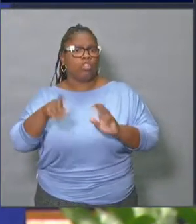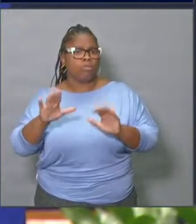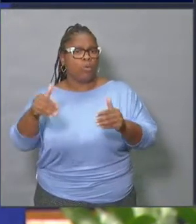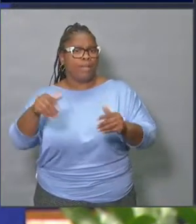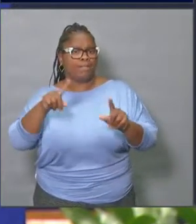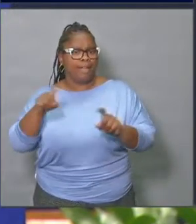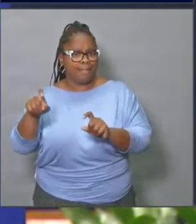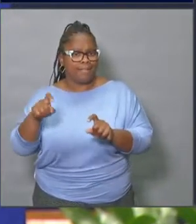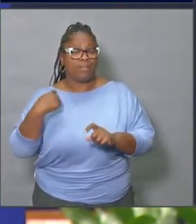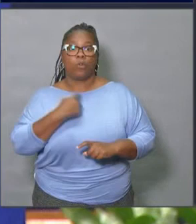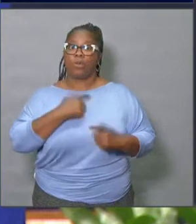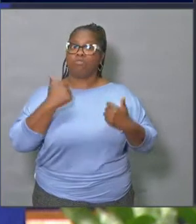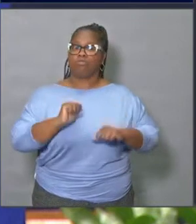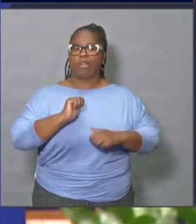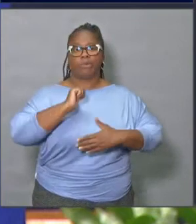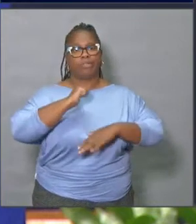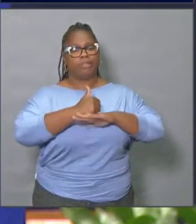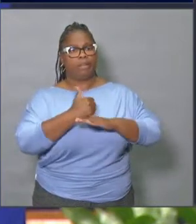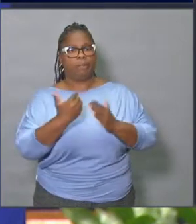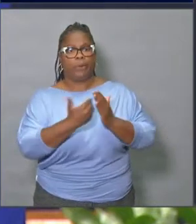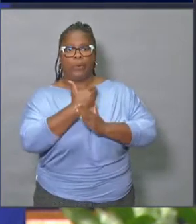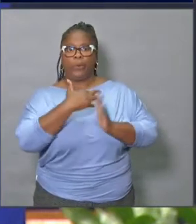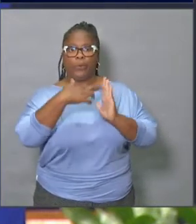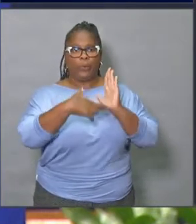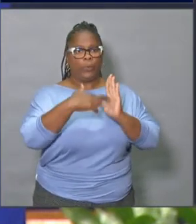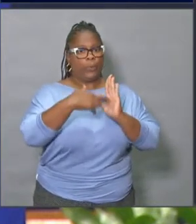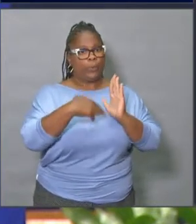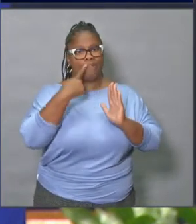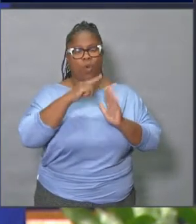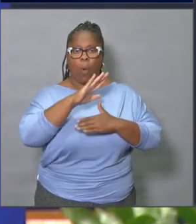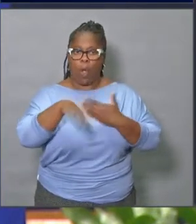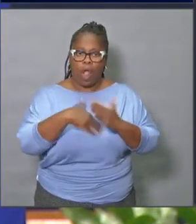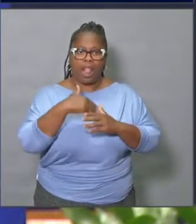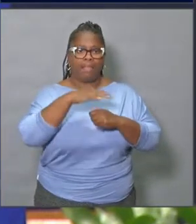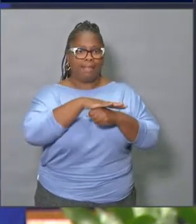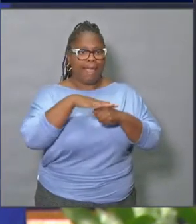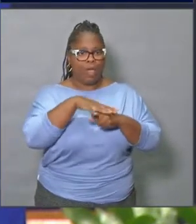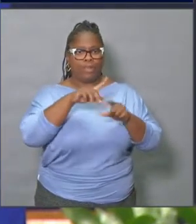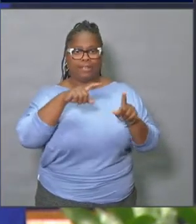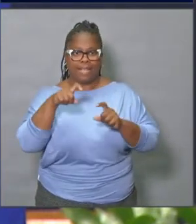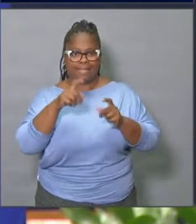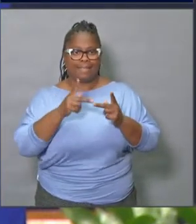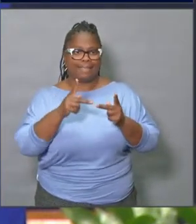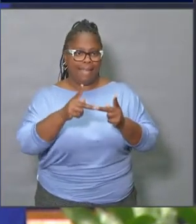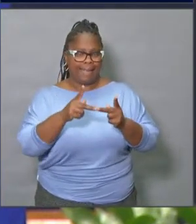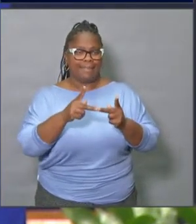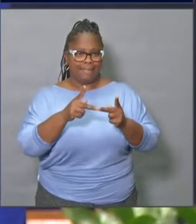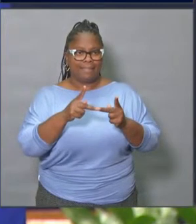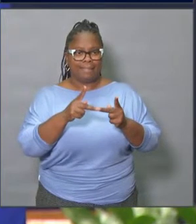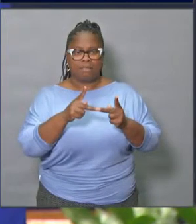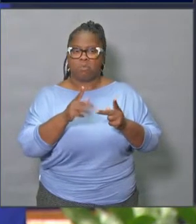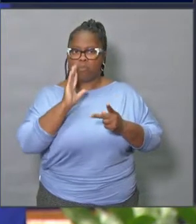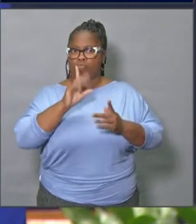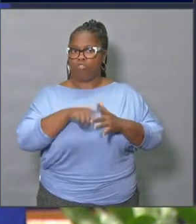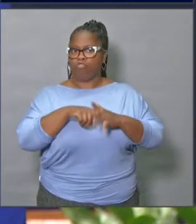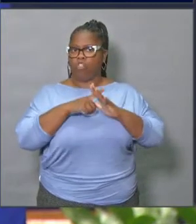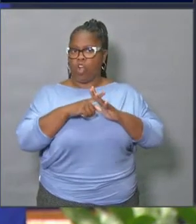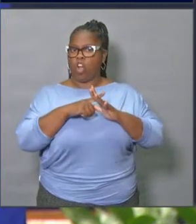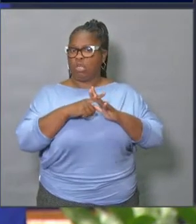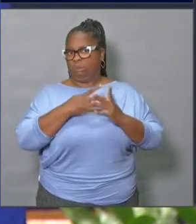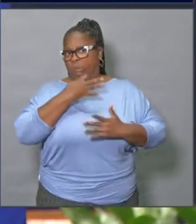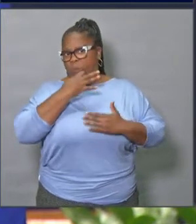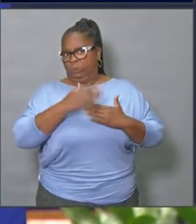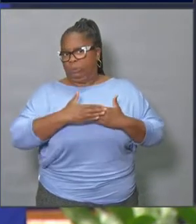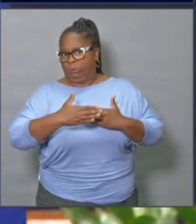these new testing criteria at all of the county-operated testing sites, including those operated by our partner sites, and this will be put in effect in the